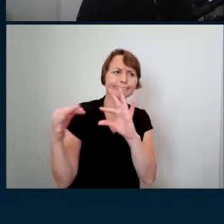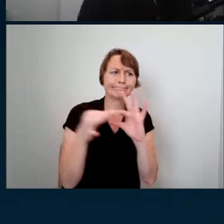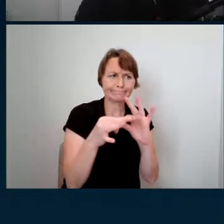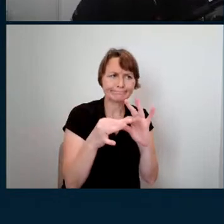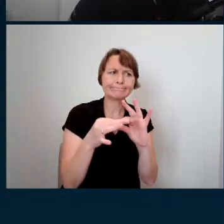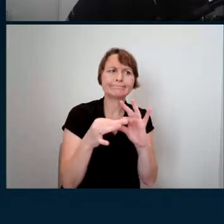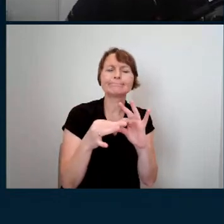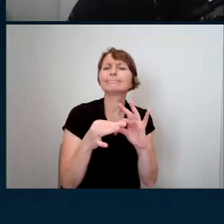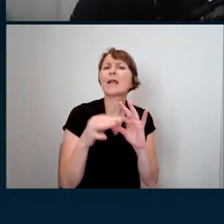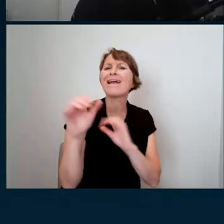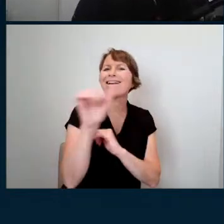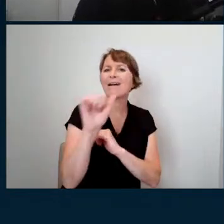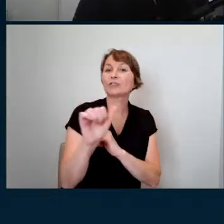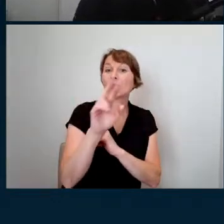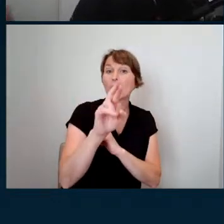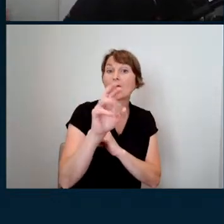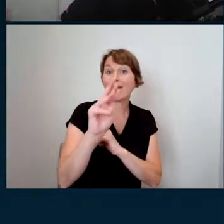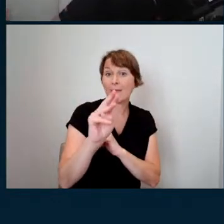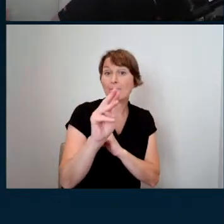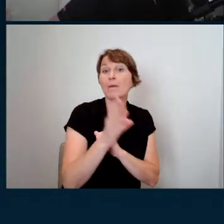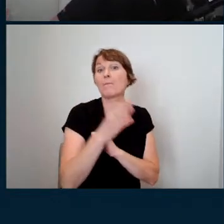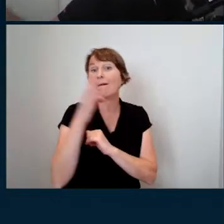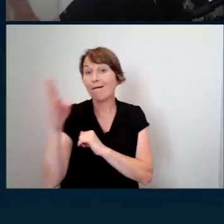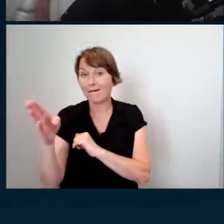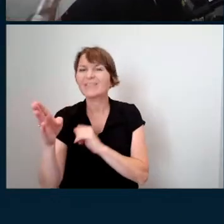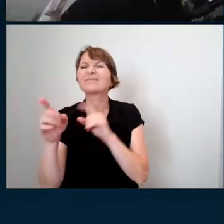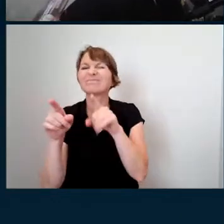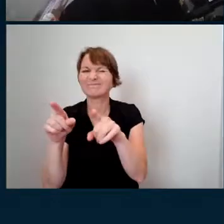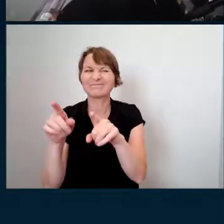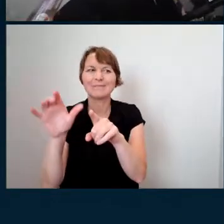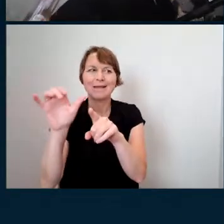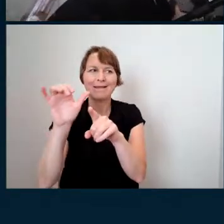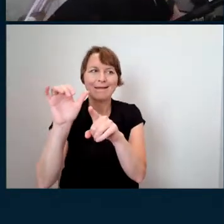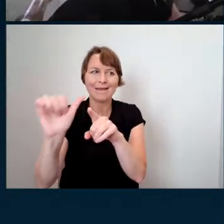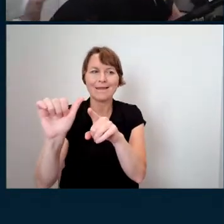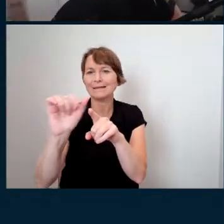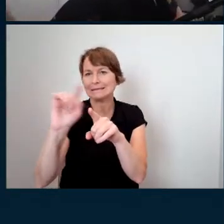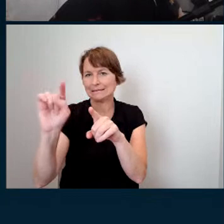runs on the AZ module.